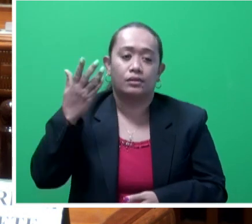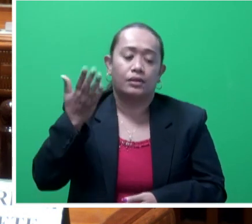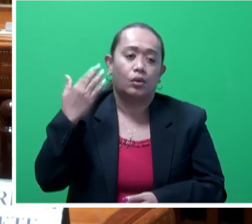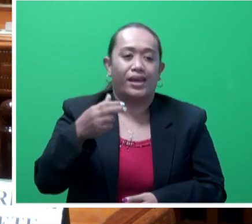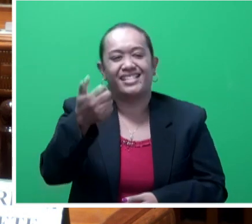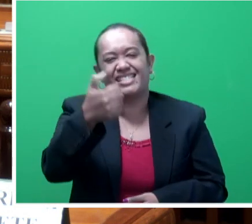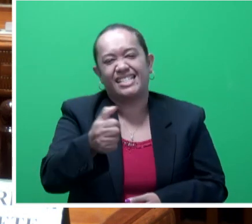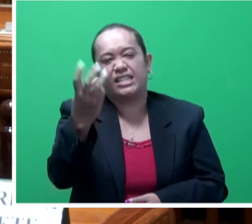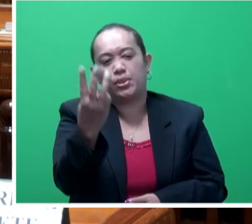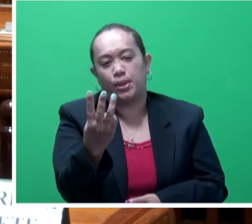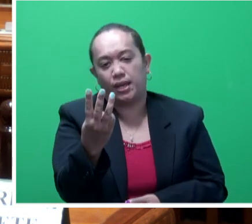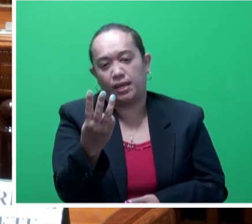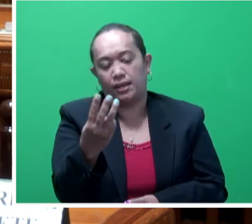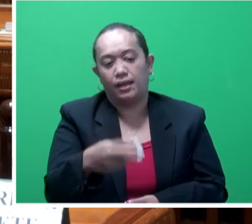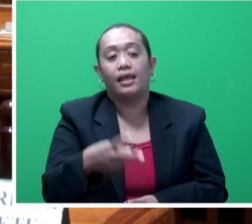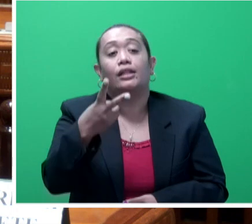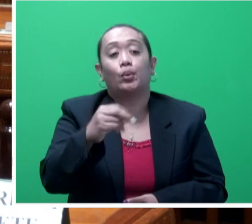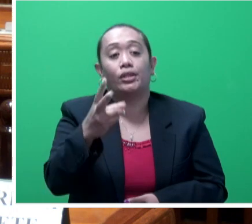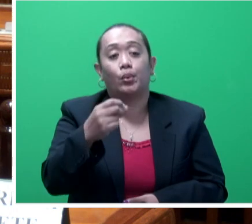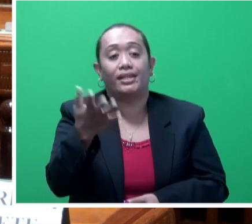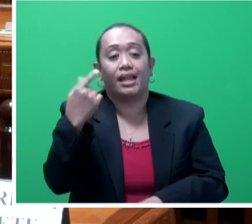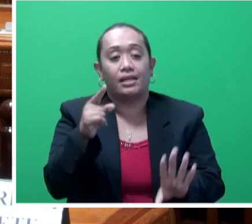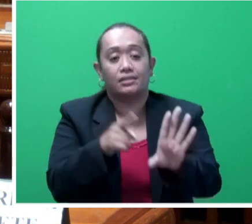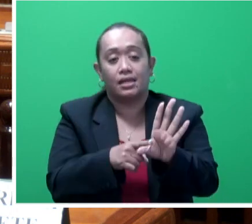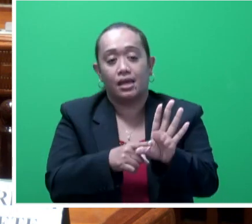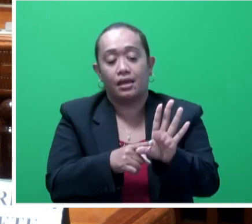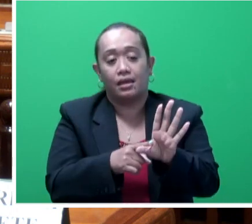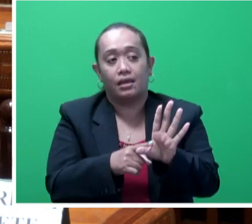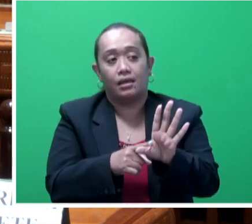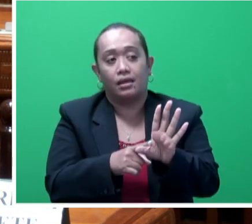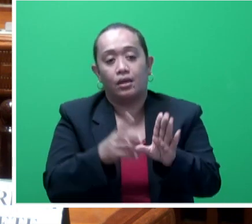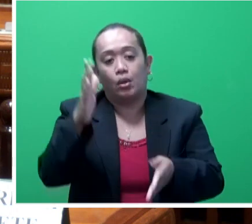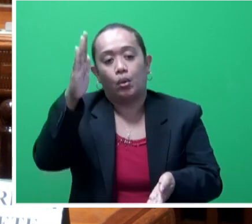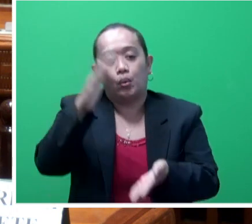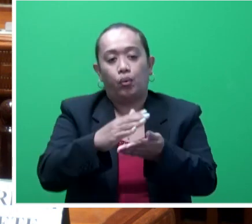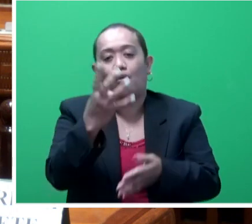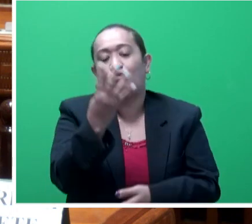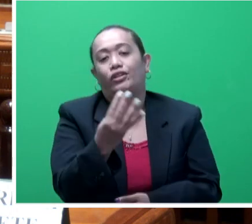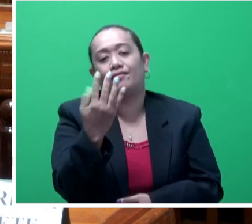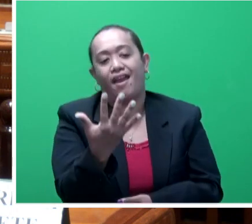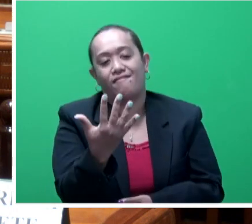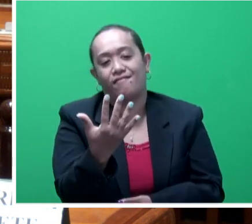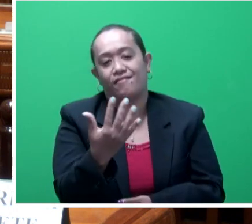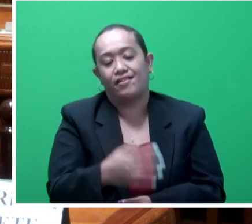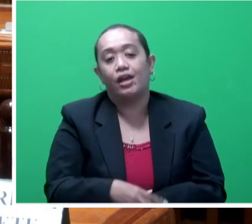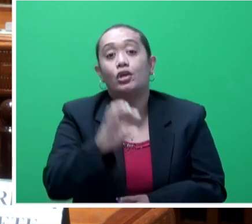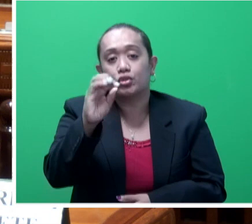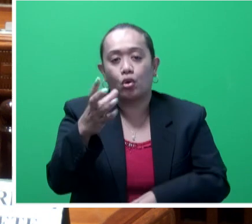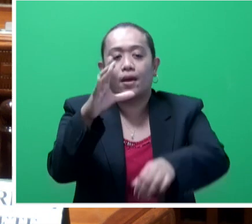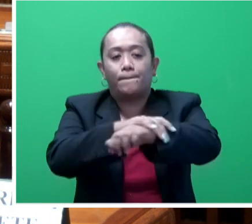63. And in 2020, last year, we came down to 45. So the Fiji Police